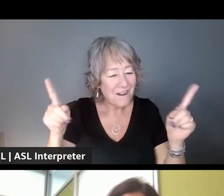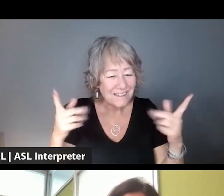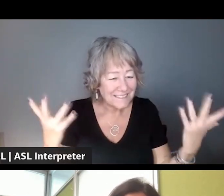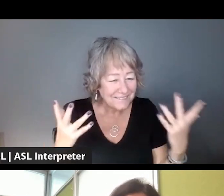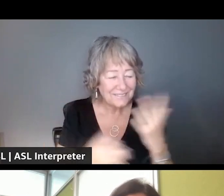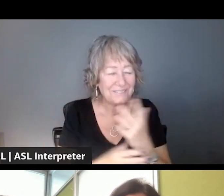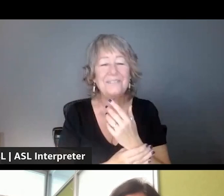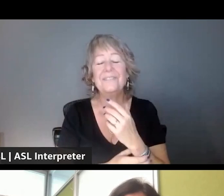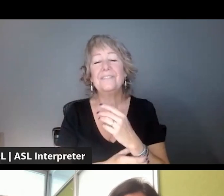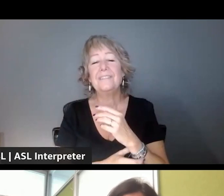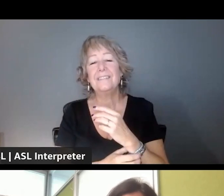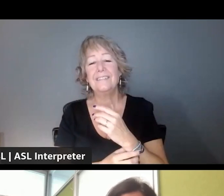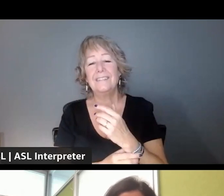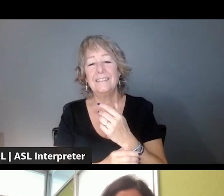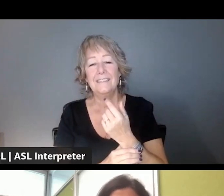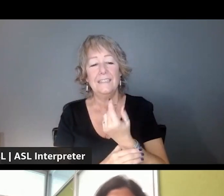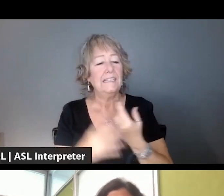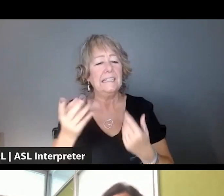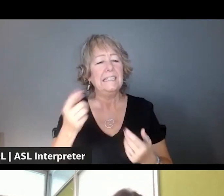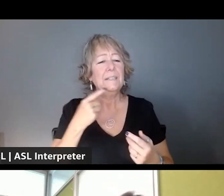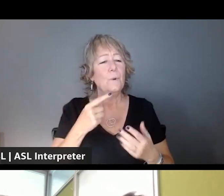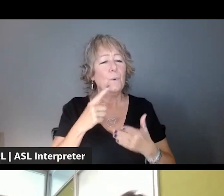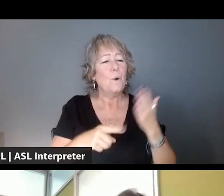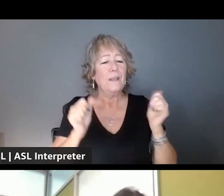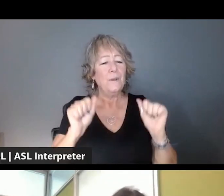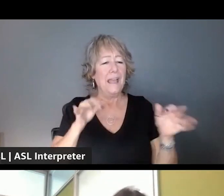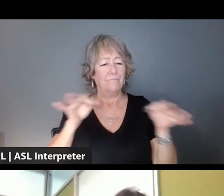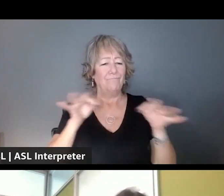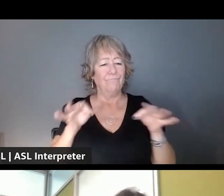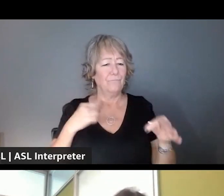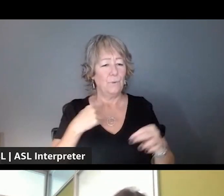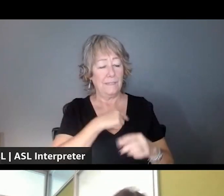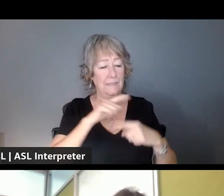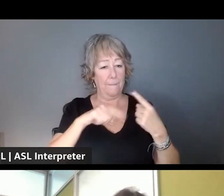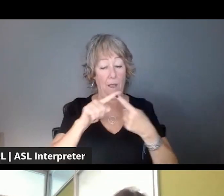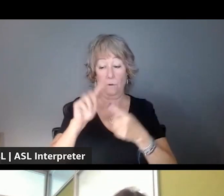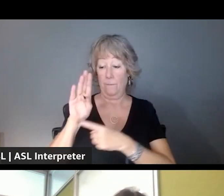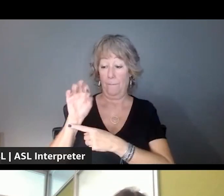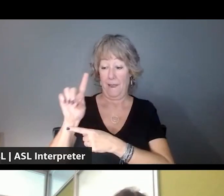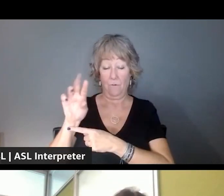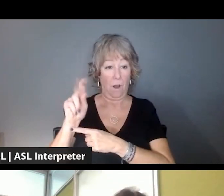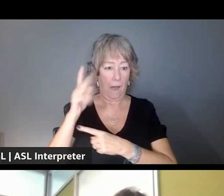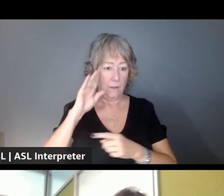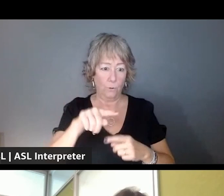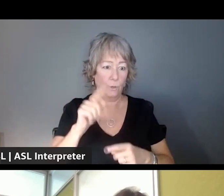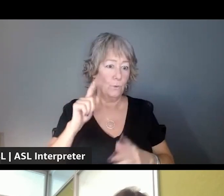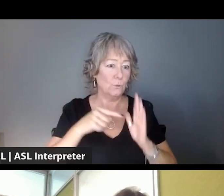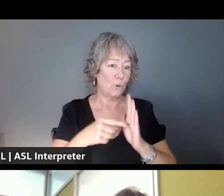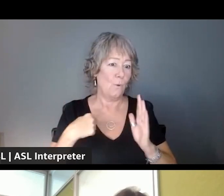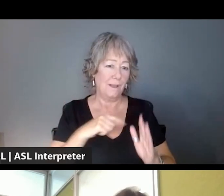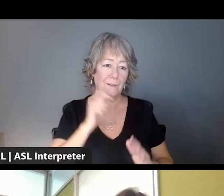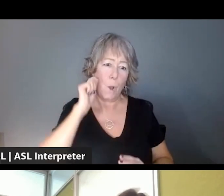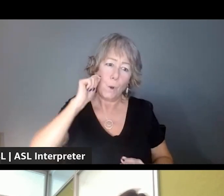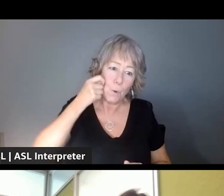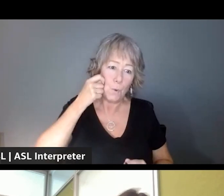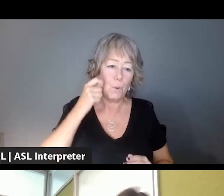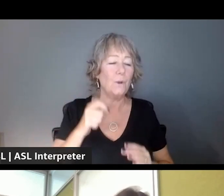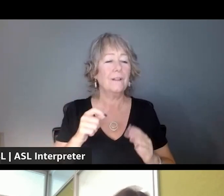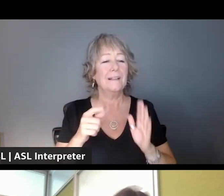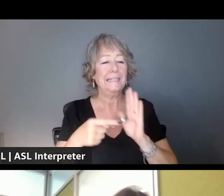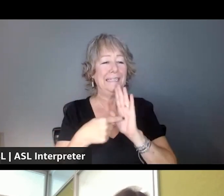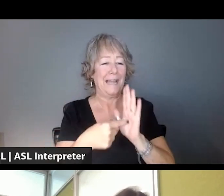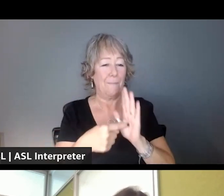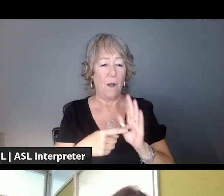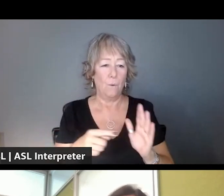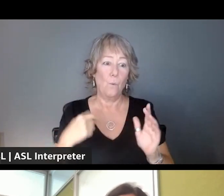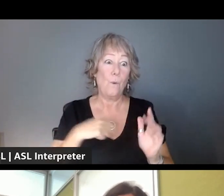Yeah, what can you tell us about Bedrock before I know you've got a really cool demo to show us, and we always love demos here on Air. But before we get to the